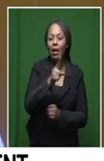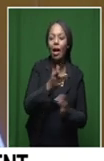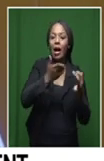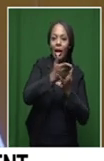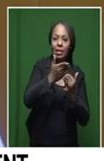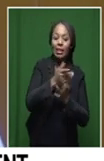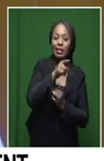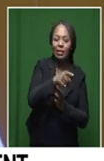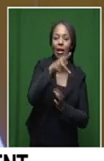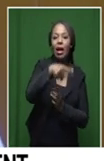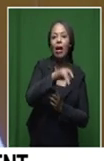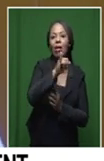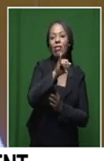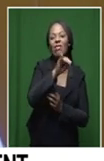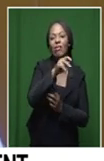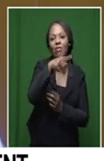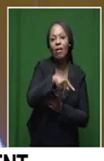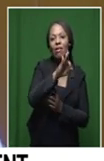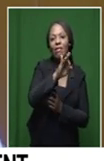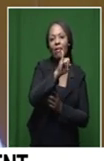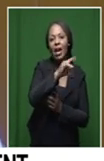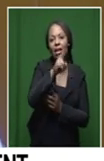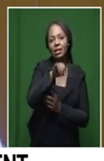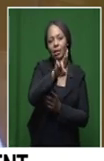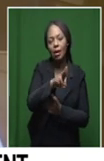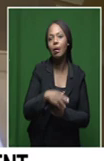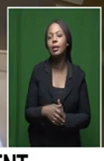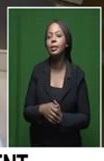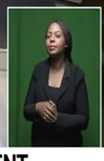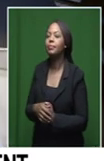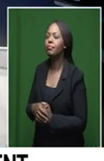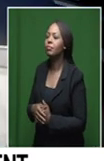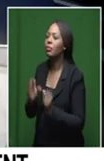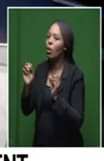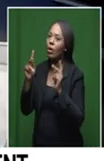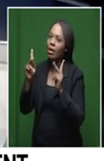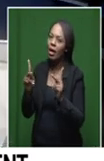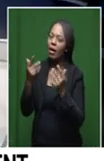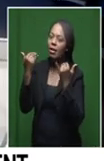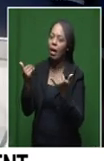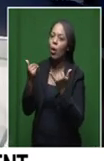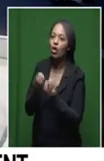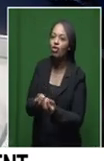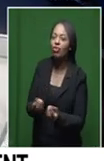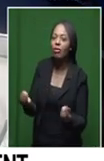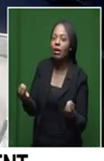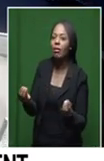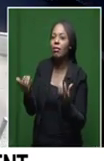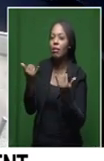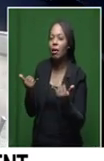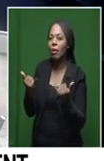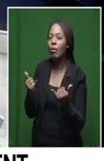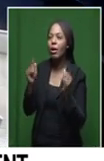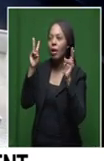does provide the Pfizer vaccine. So let's talk about these children and the factor that you've just brought up,